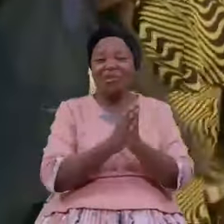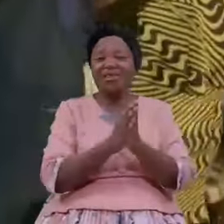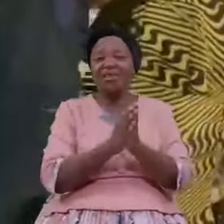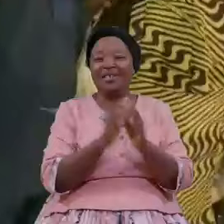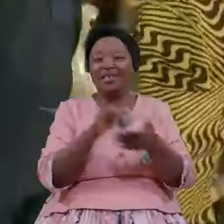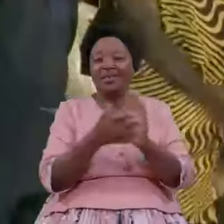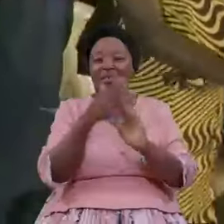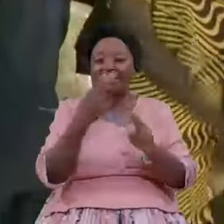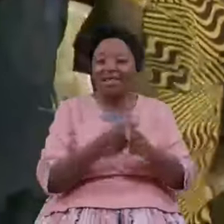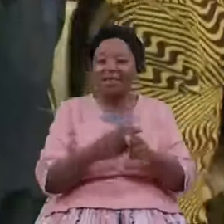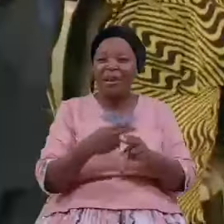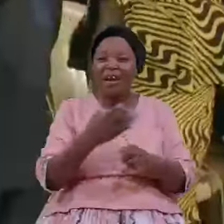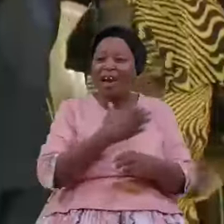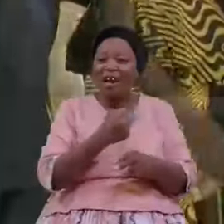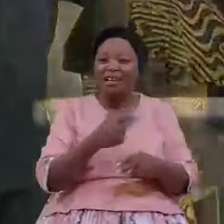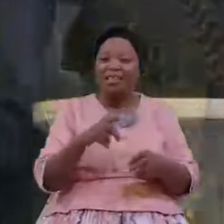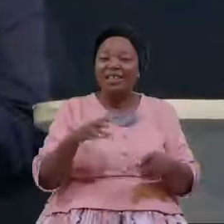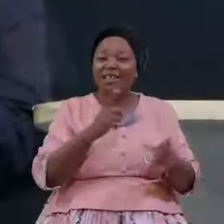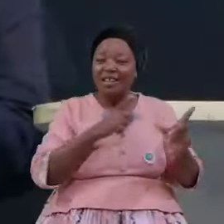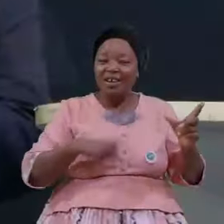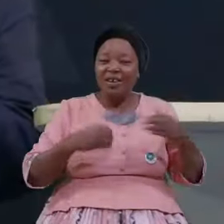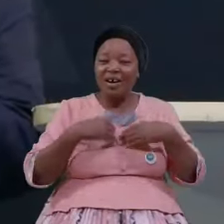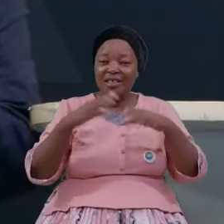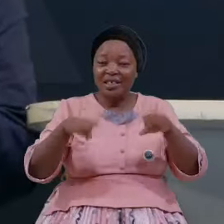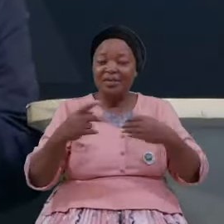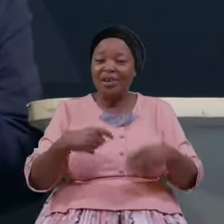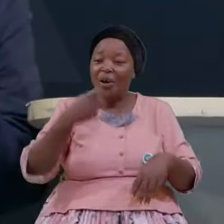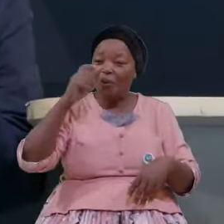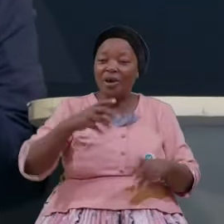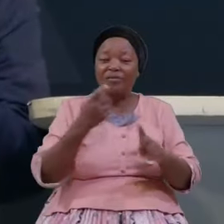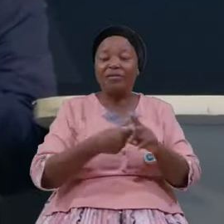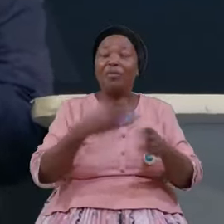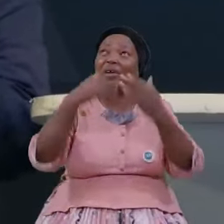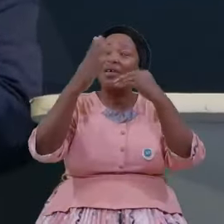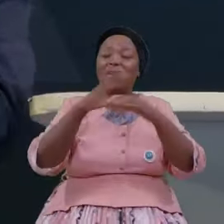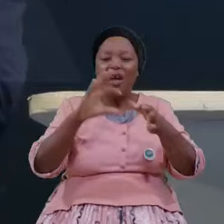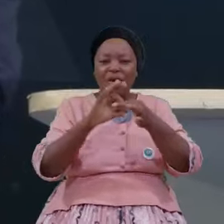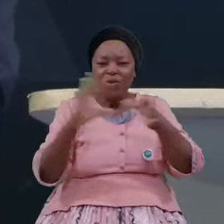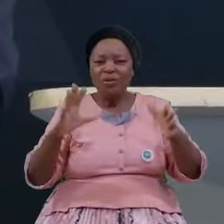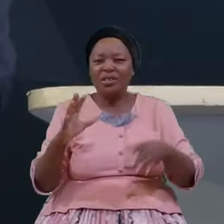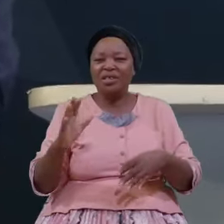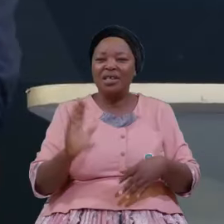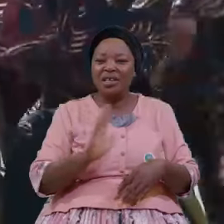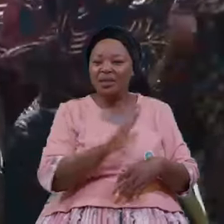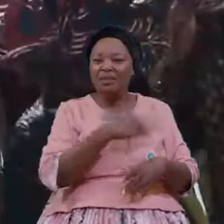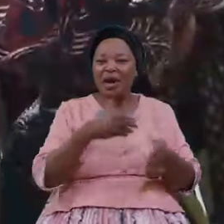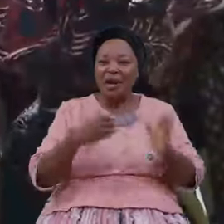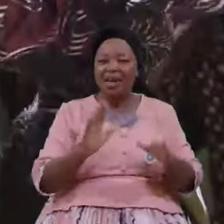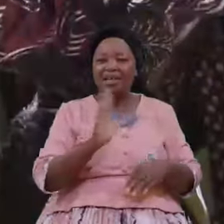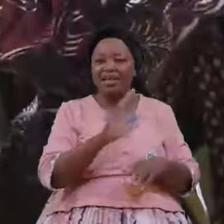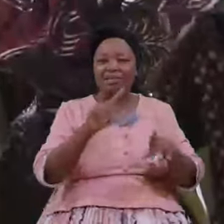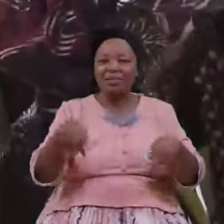And the Lord has given the command from heaven, loose him and let him go. From